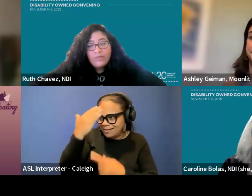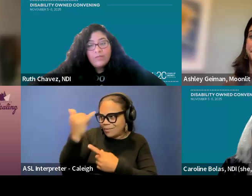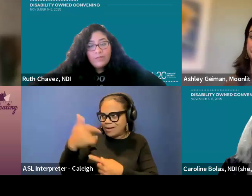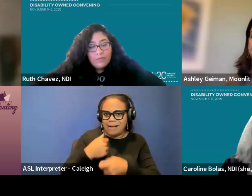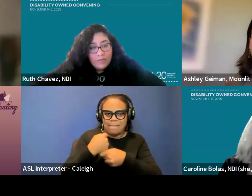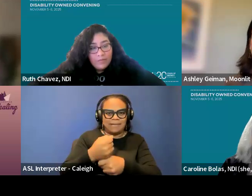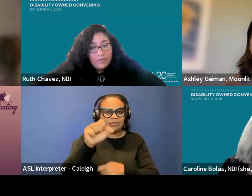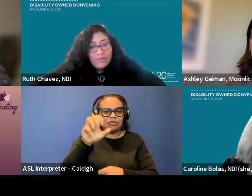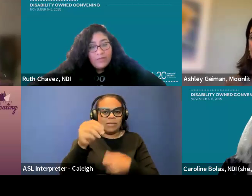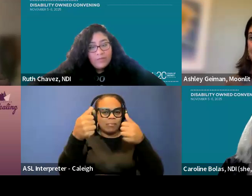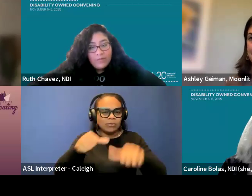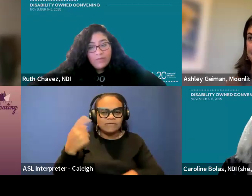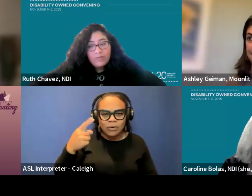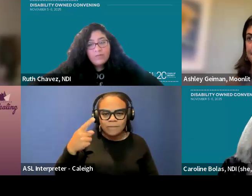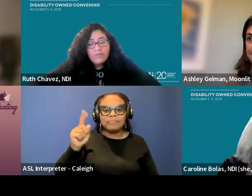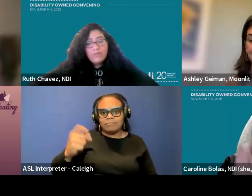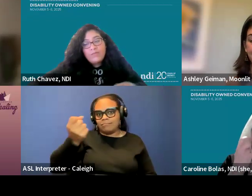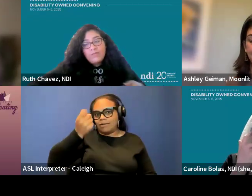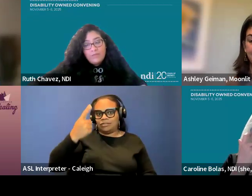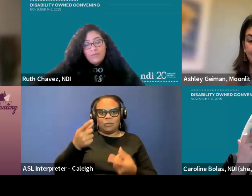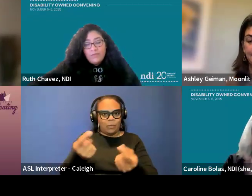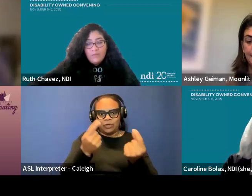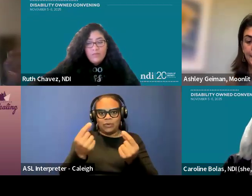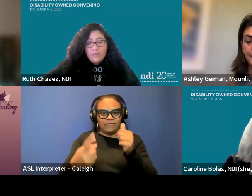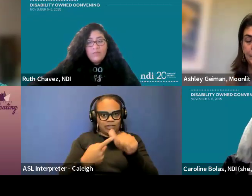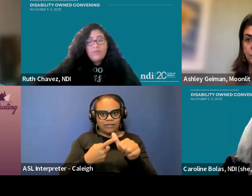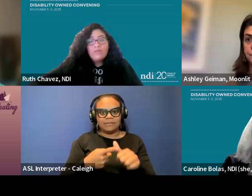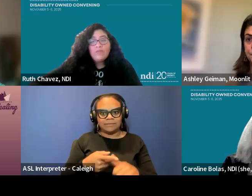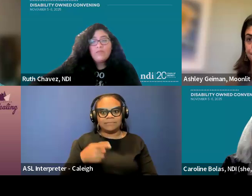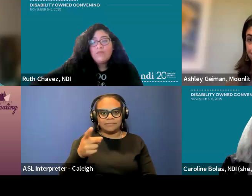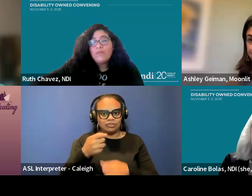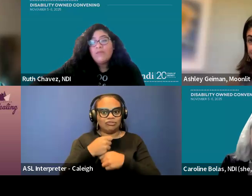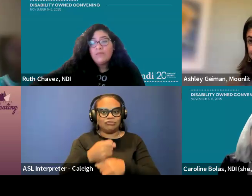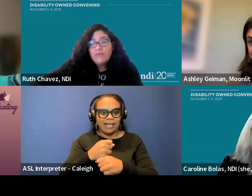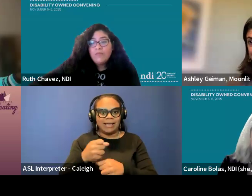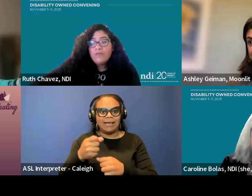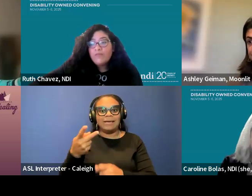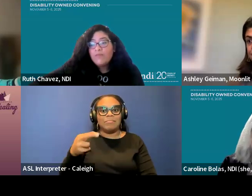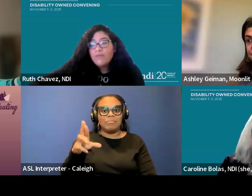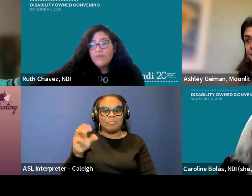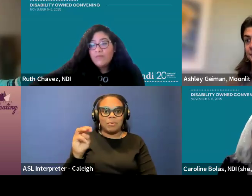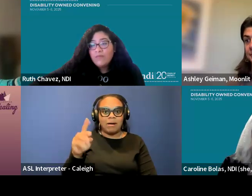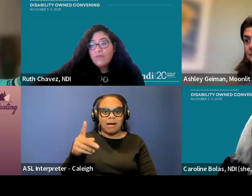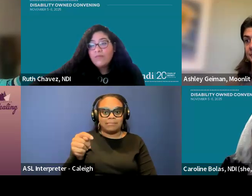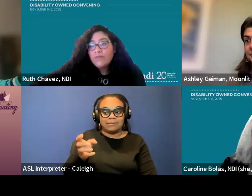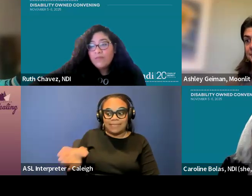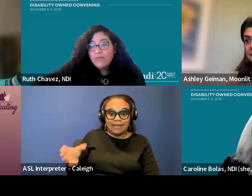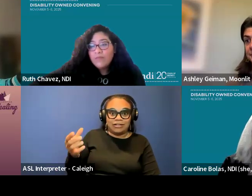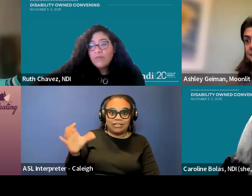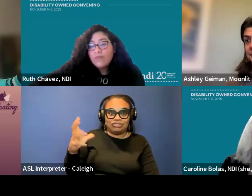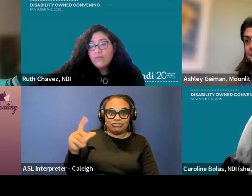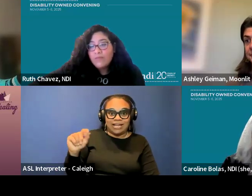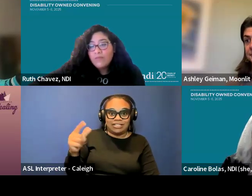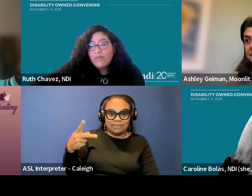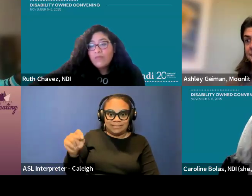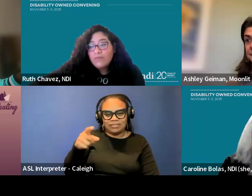posts? And really understand what we're doing. So you actually create the prompt in ChatGPT. So you're brainstorming